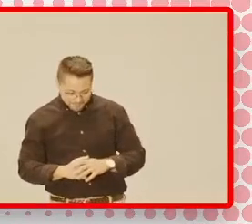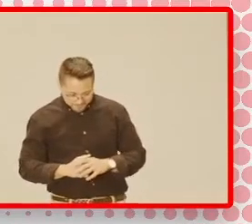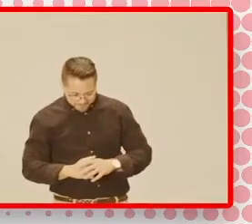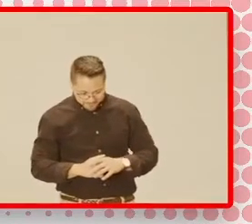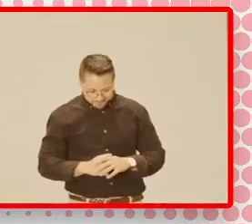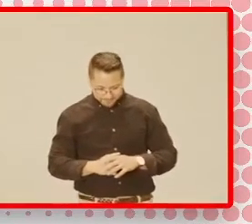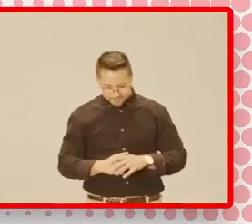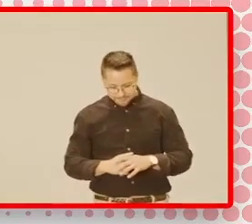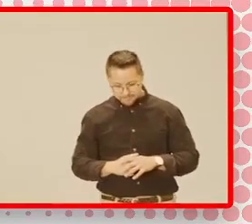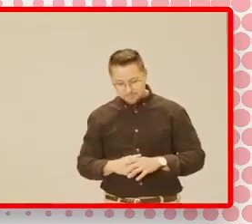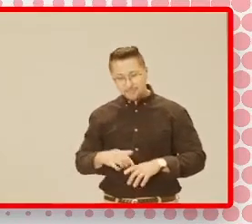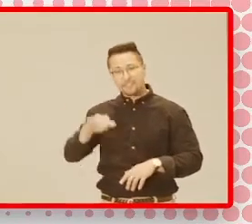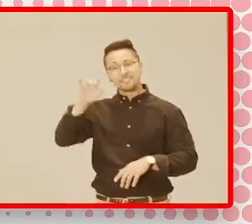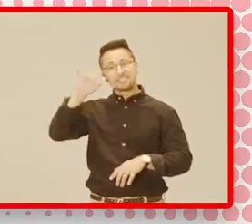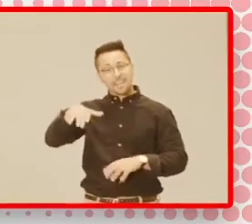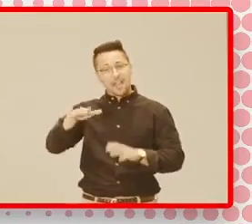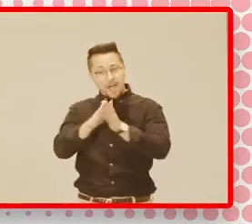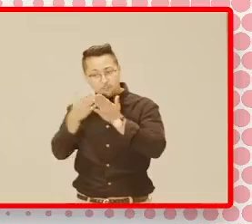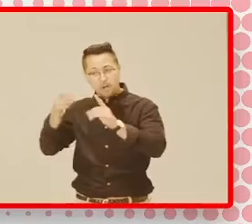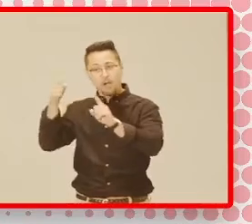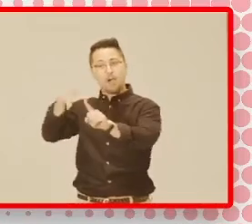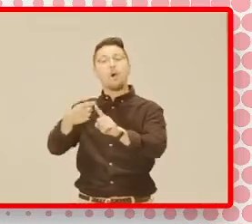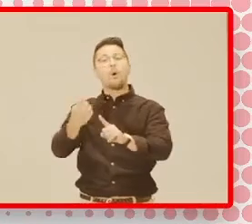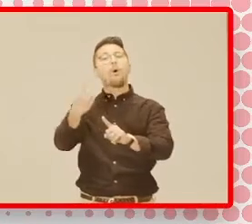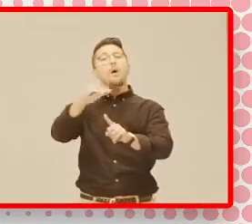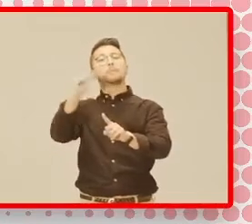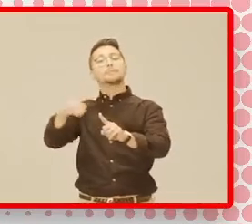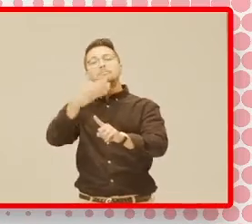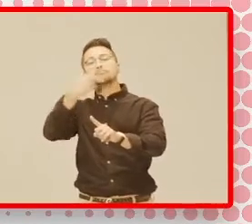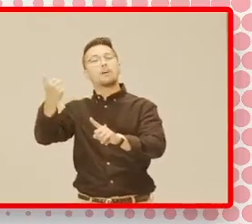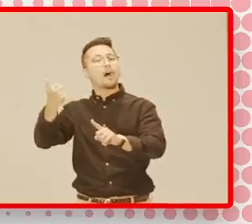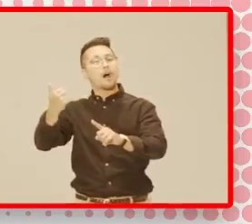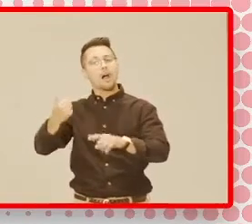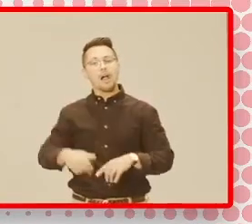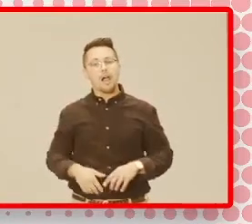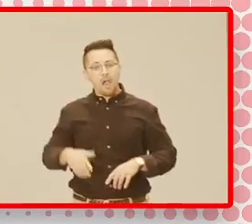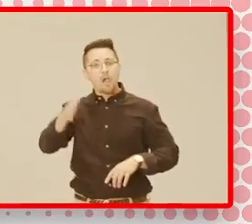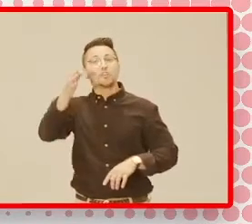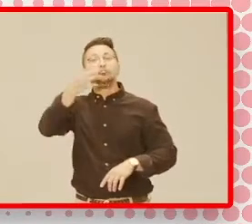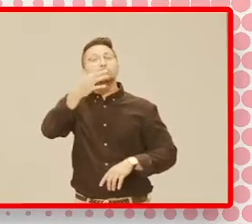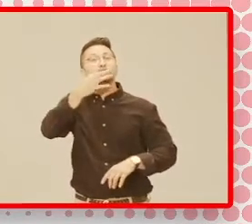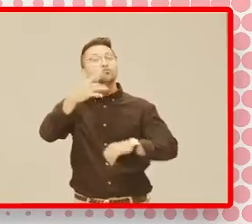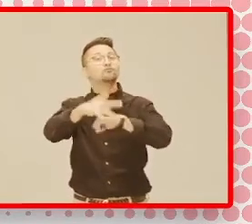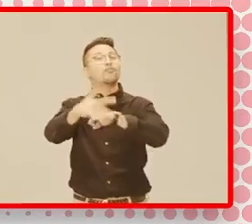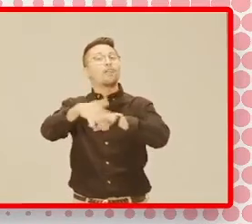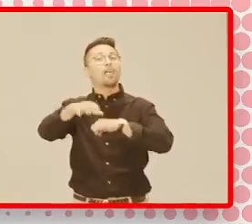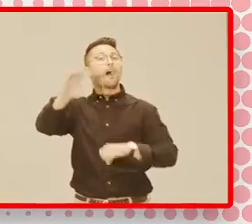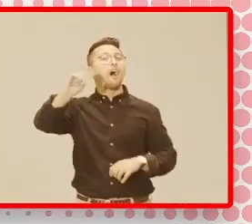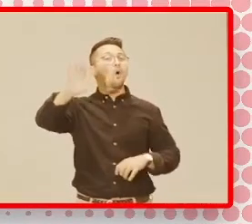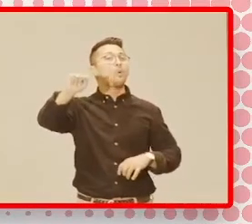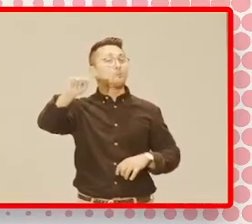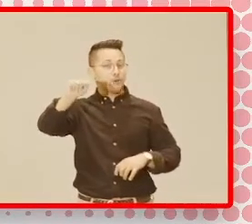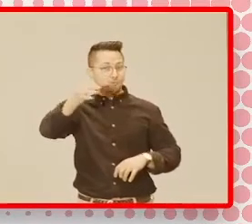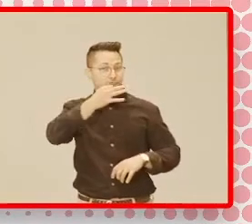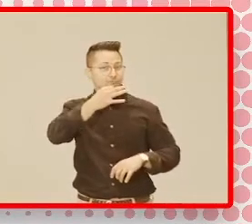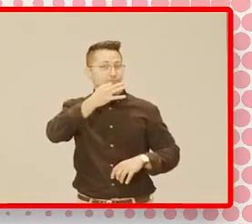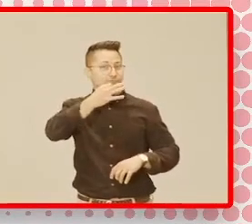The 1% Bachelor book is coming in October.